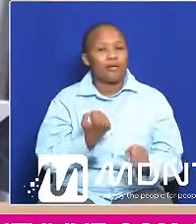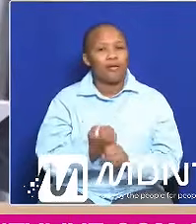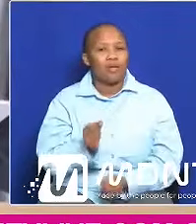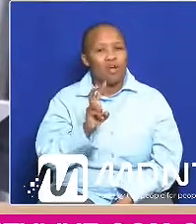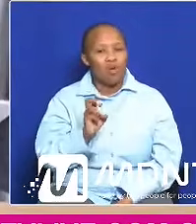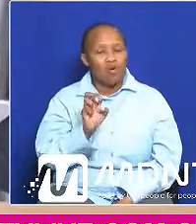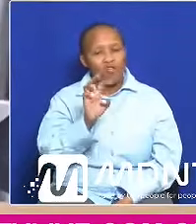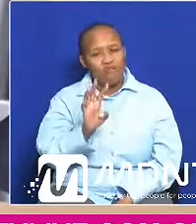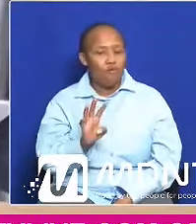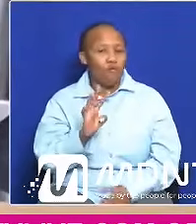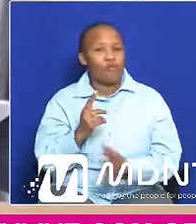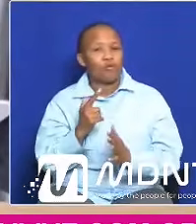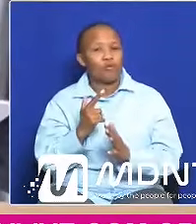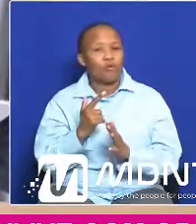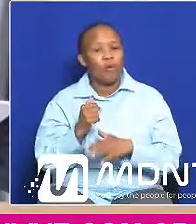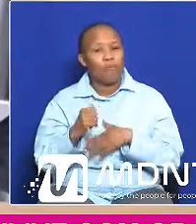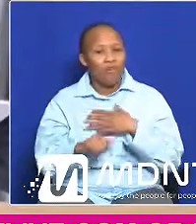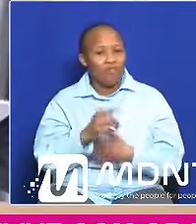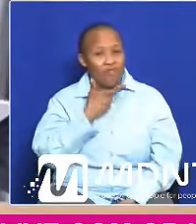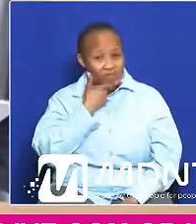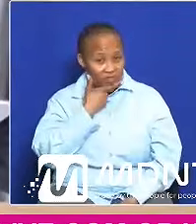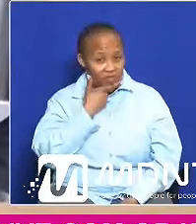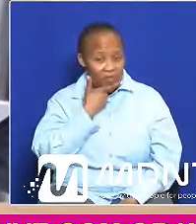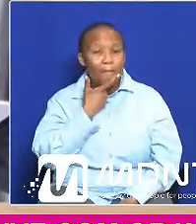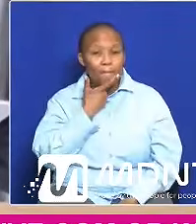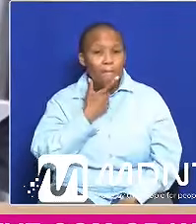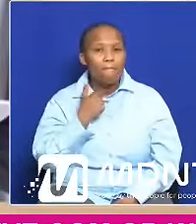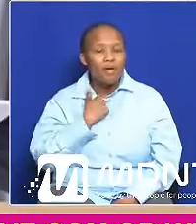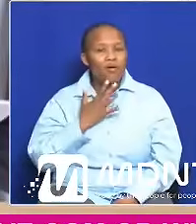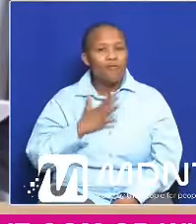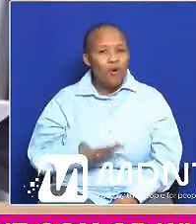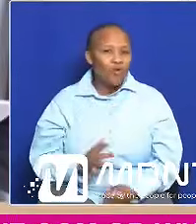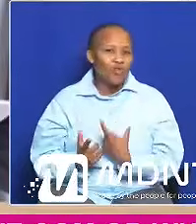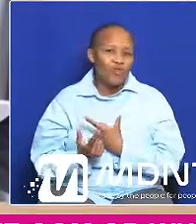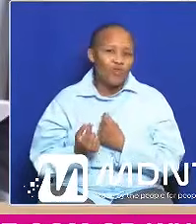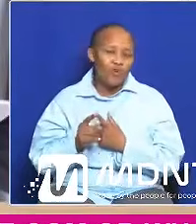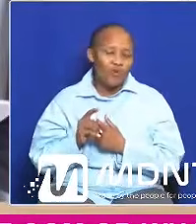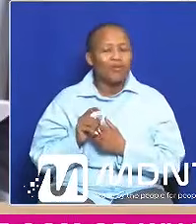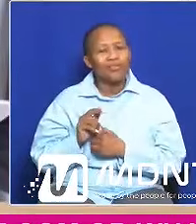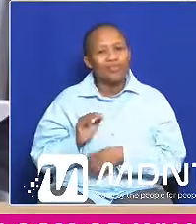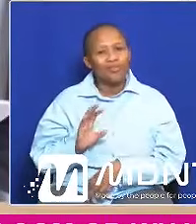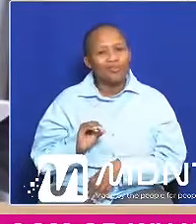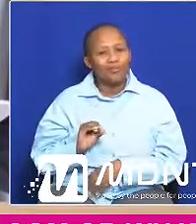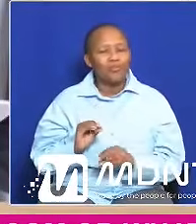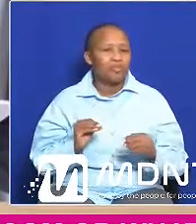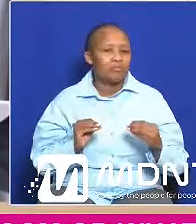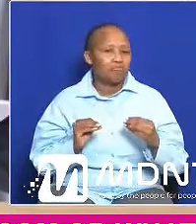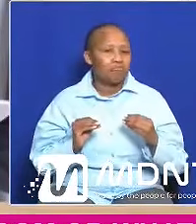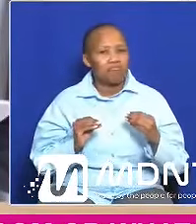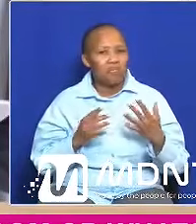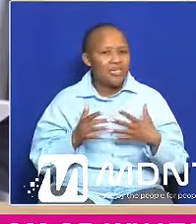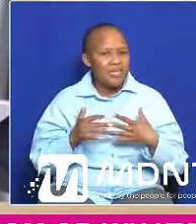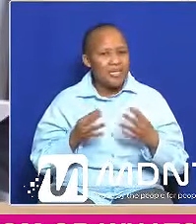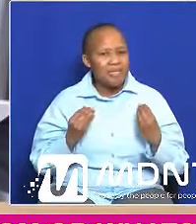according to these chats. I was just inquiring whether are there any business ventures you were then discussing with